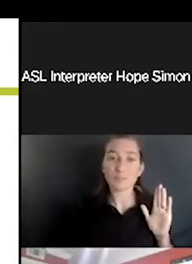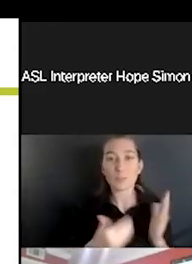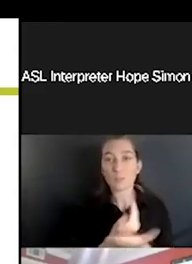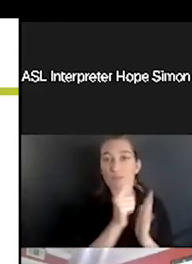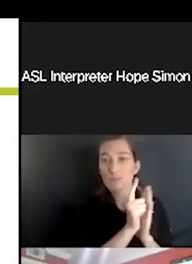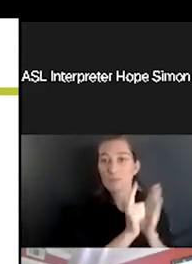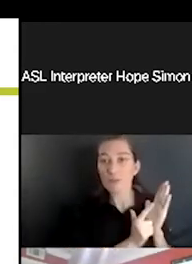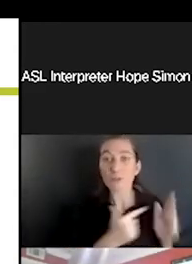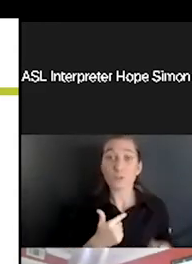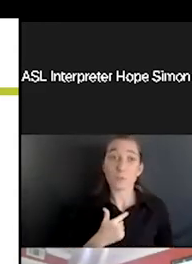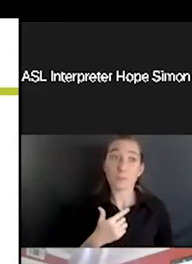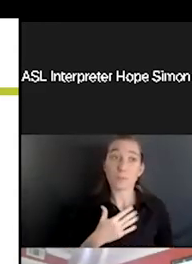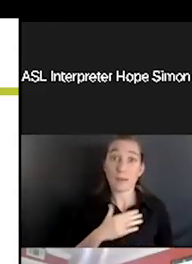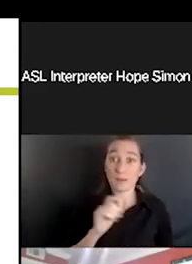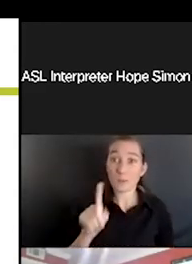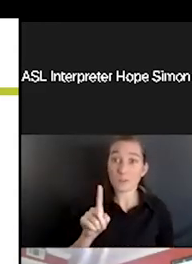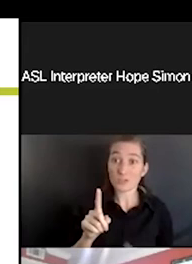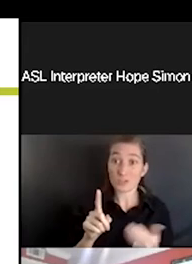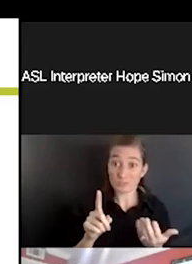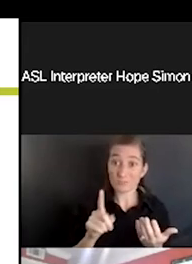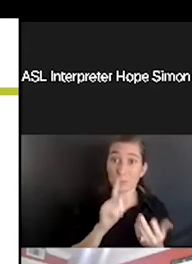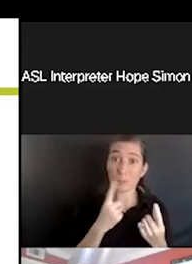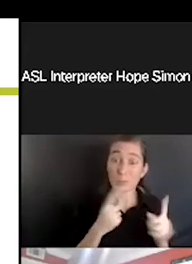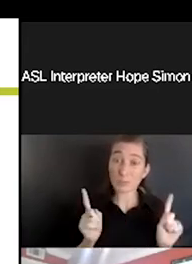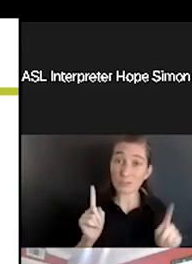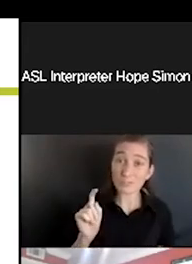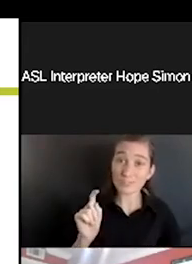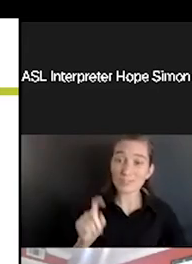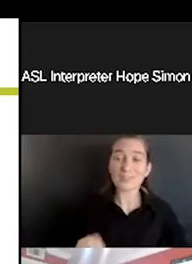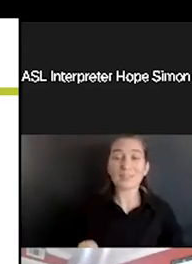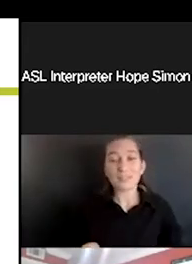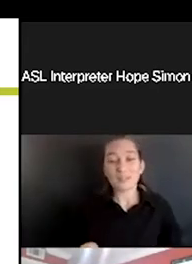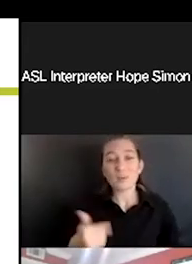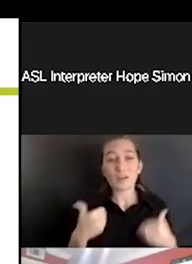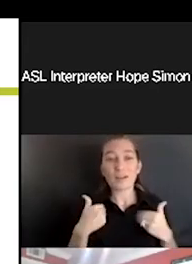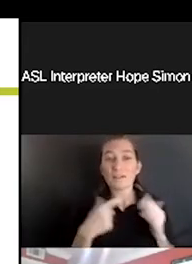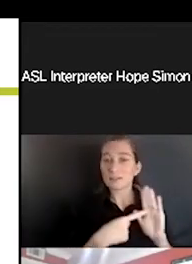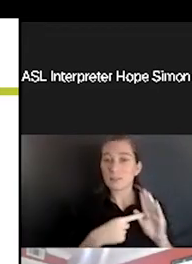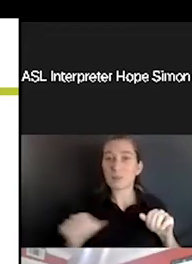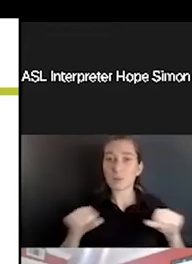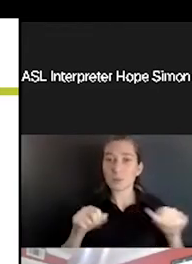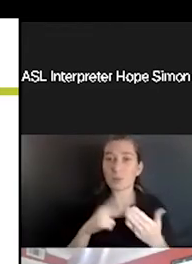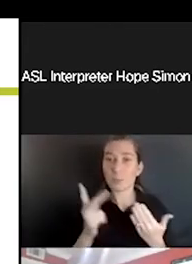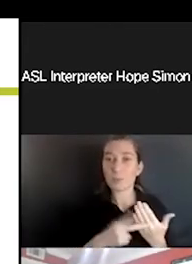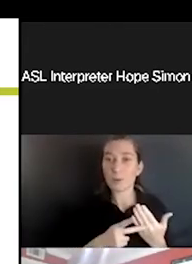legislation actually work? Here's an example of a seismic program that was actually,